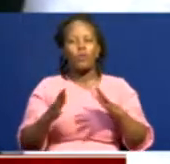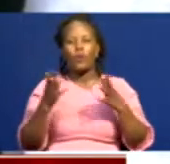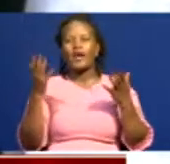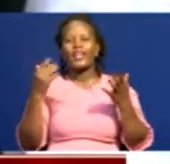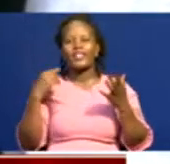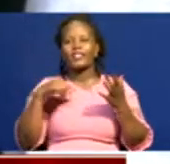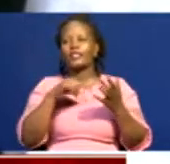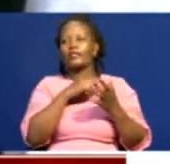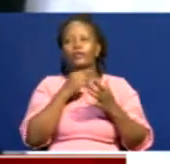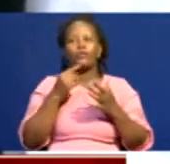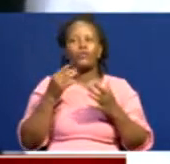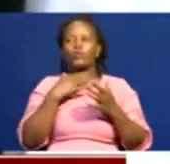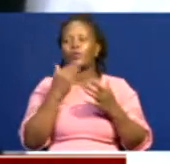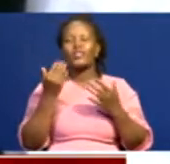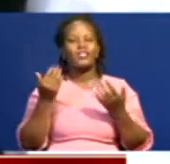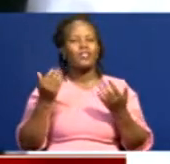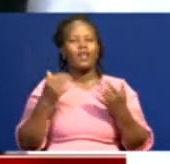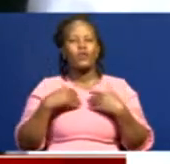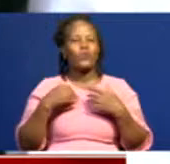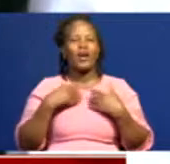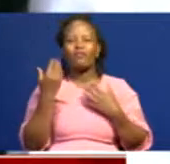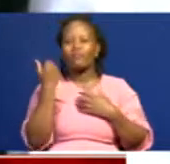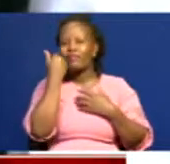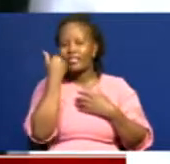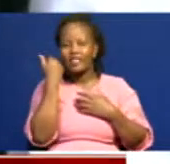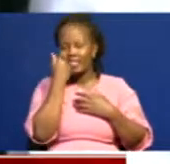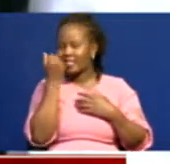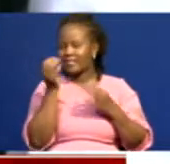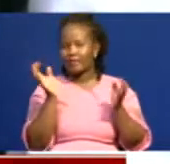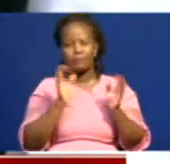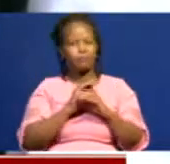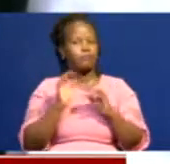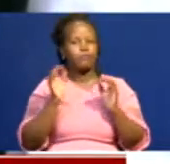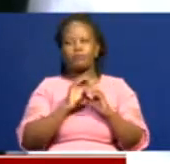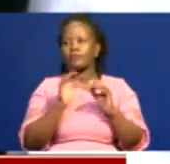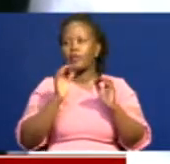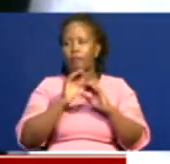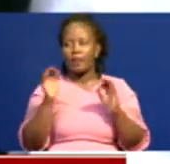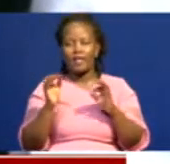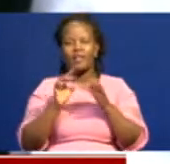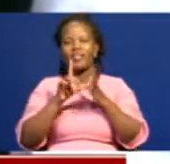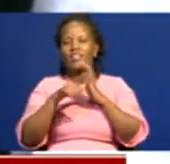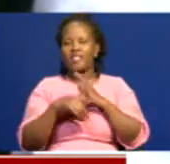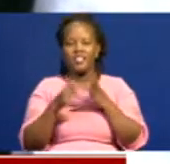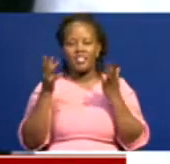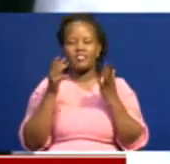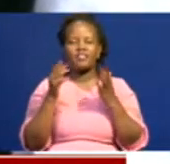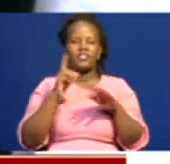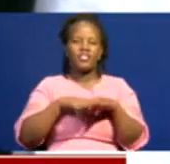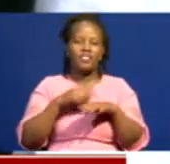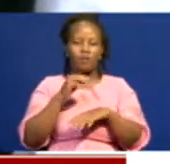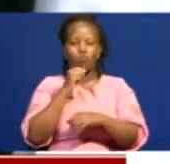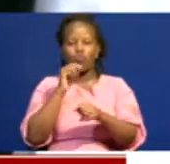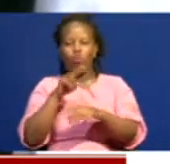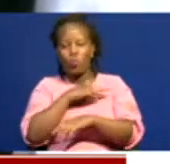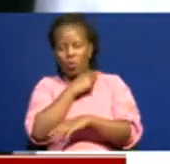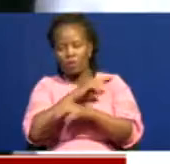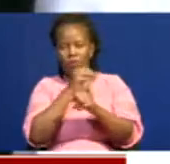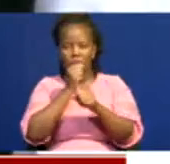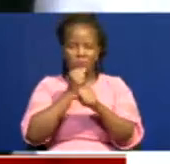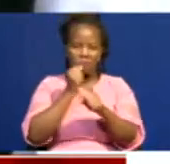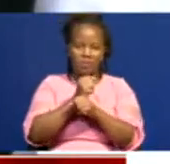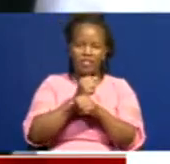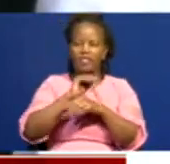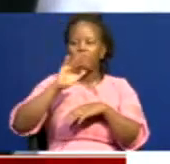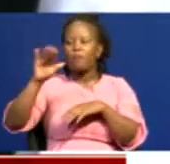and pick the disease from our patients, take it home to our relatives, or